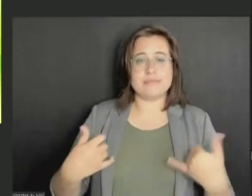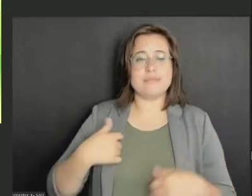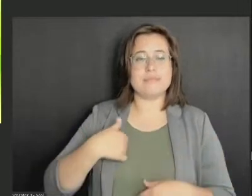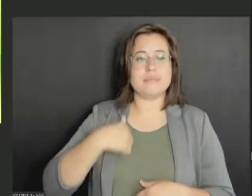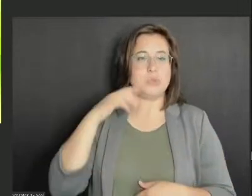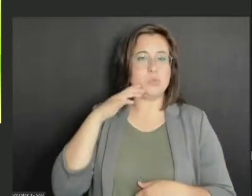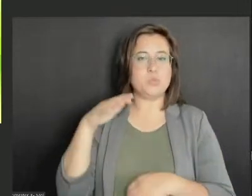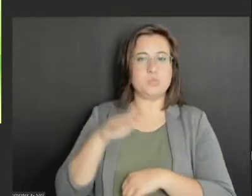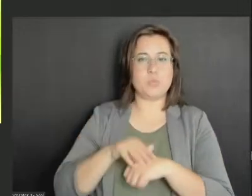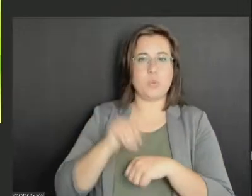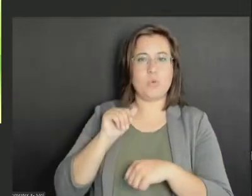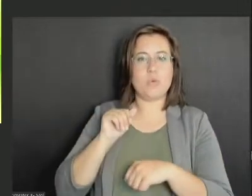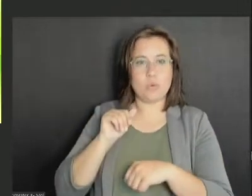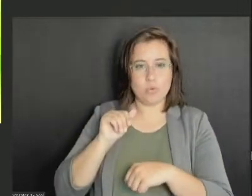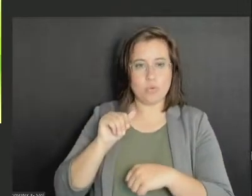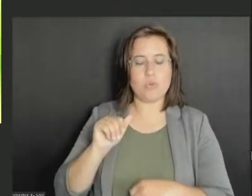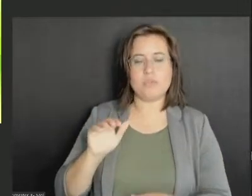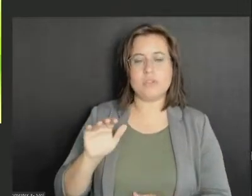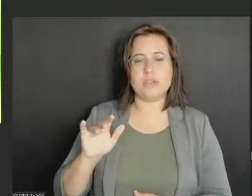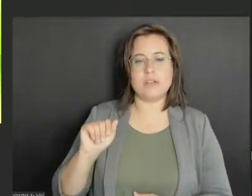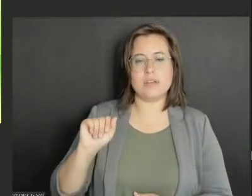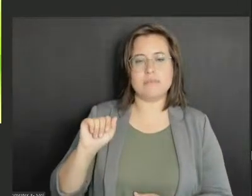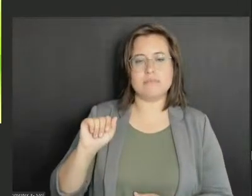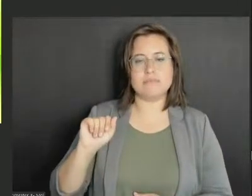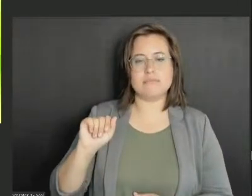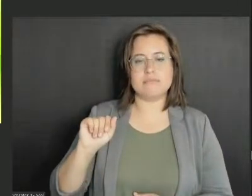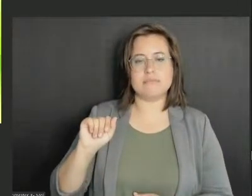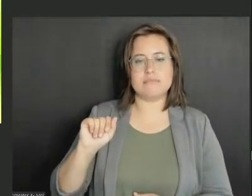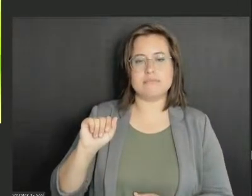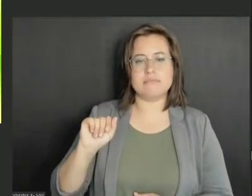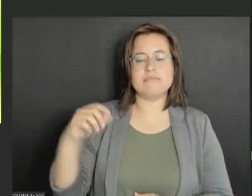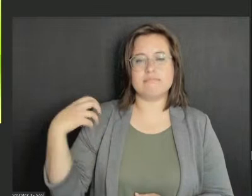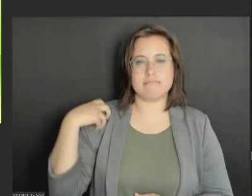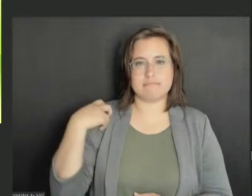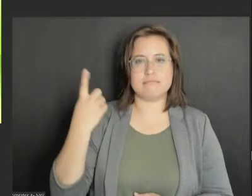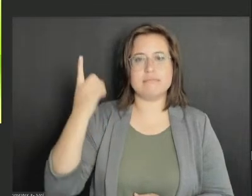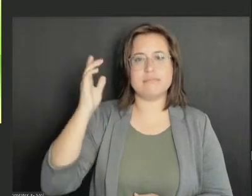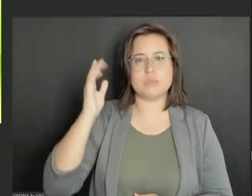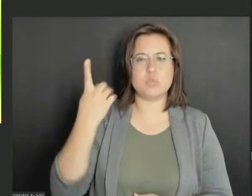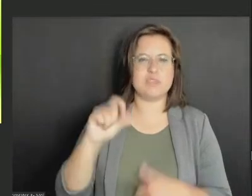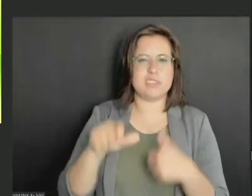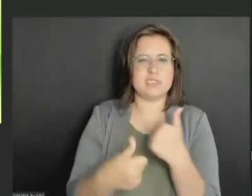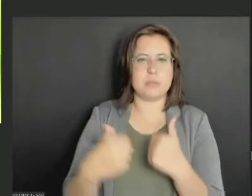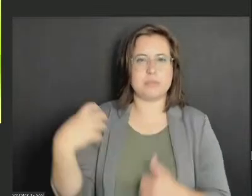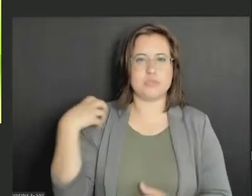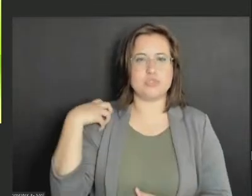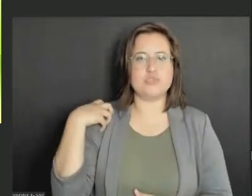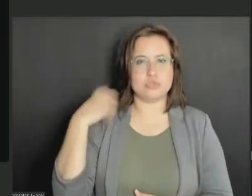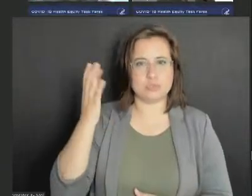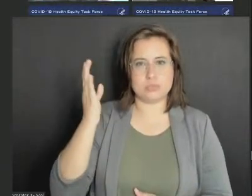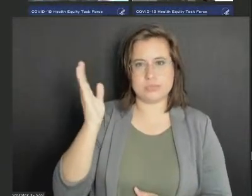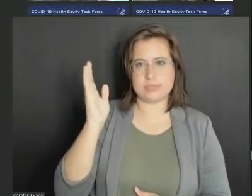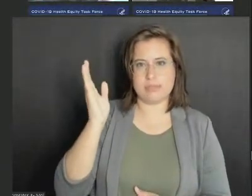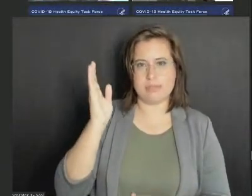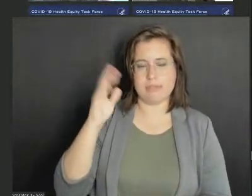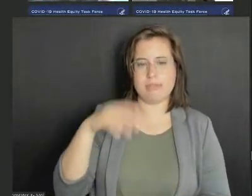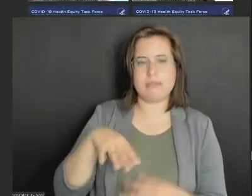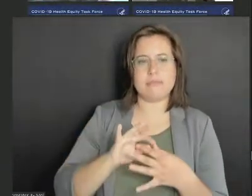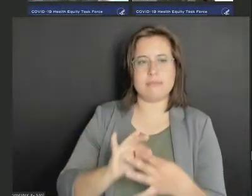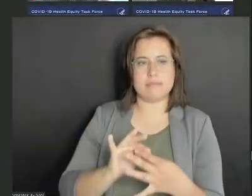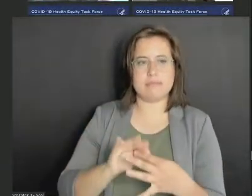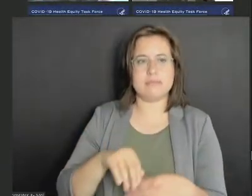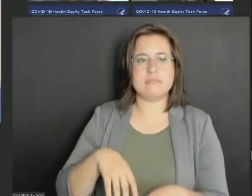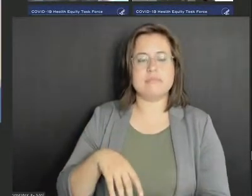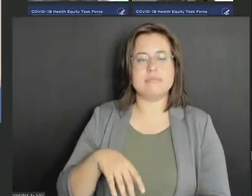on the chair to present, one of our sub-chairs to present on the outcome